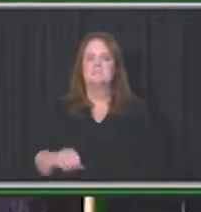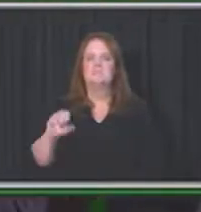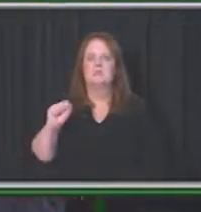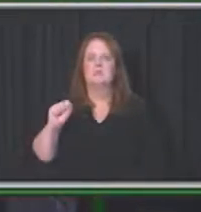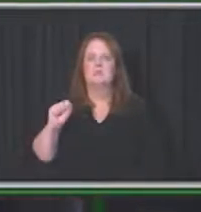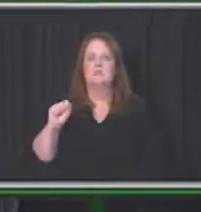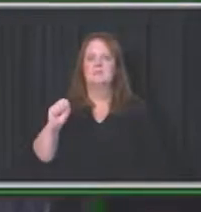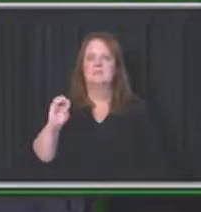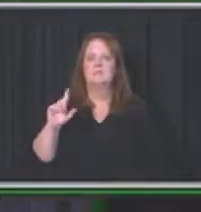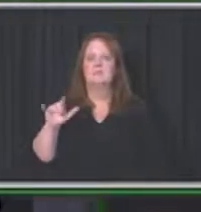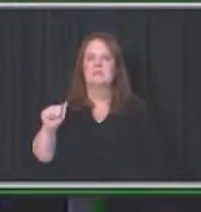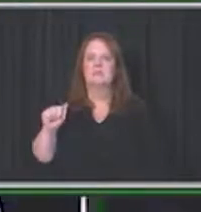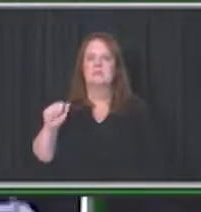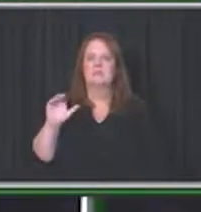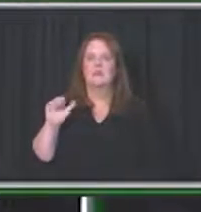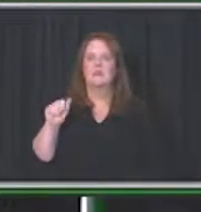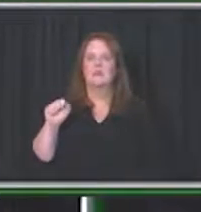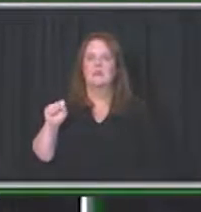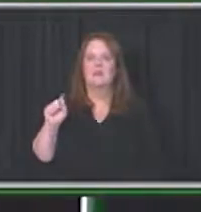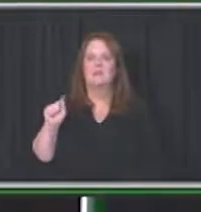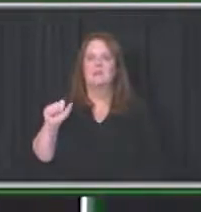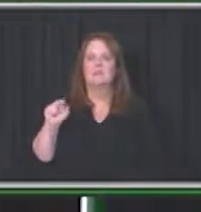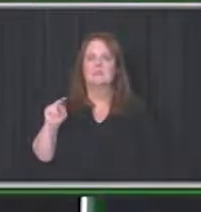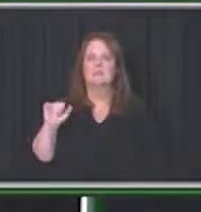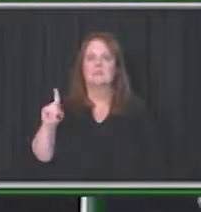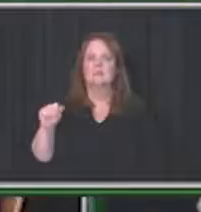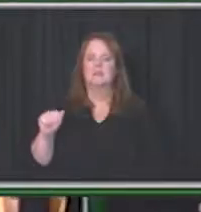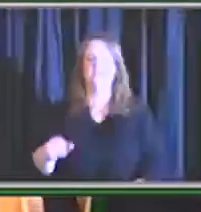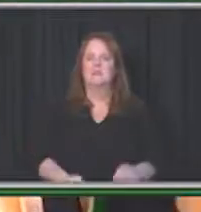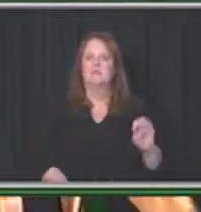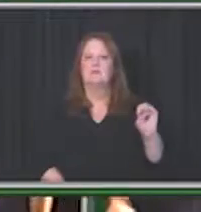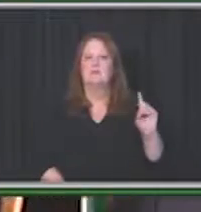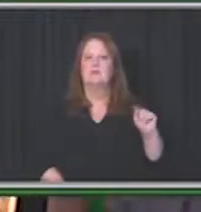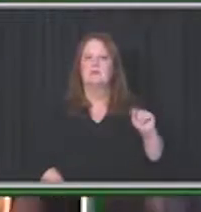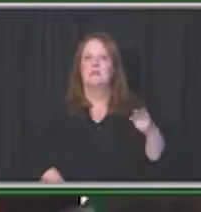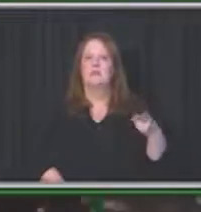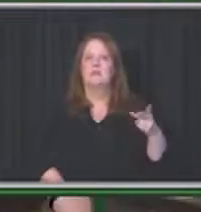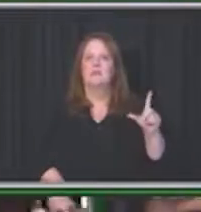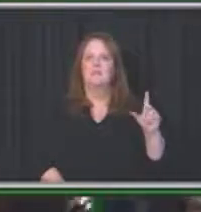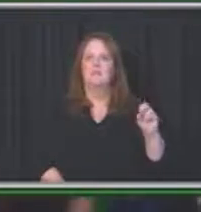Celia Castaneda. Edith Larios.